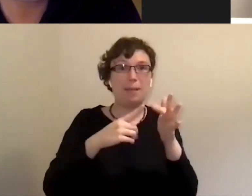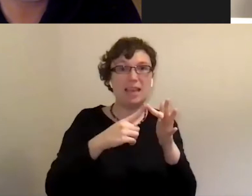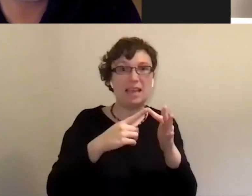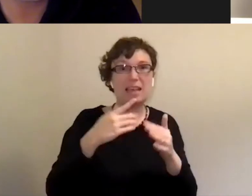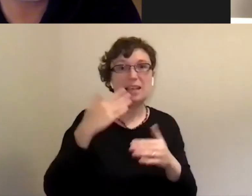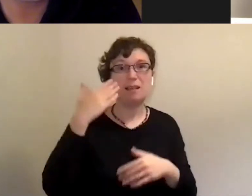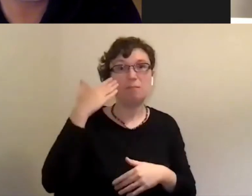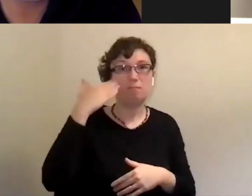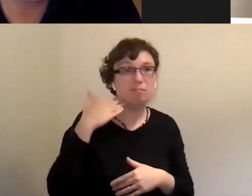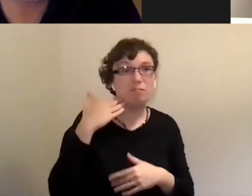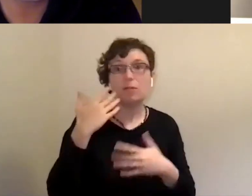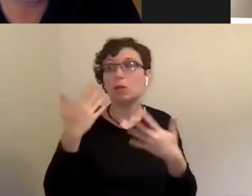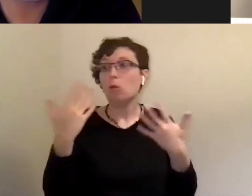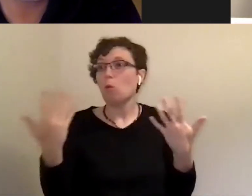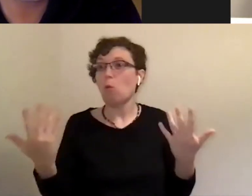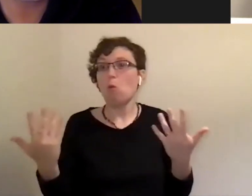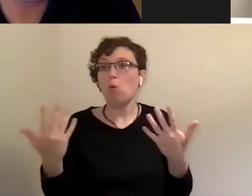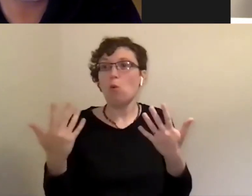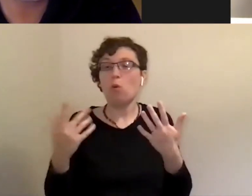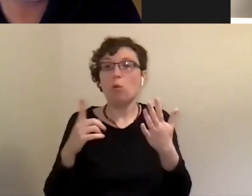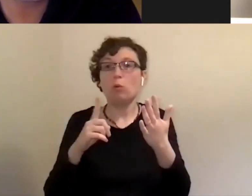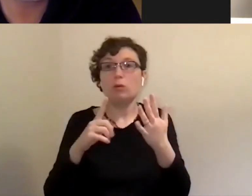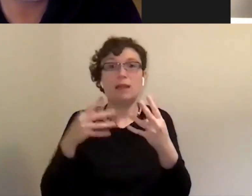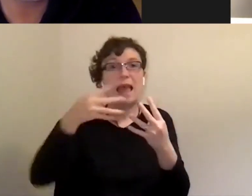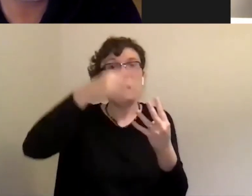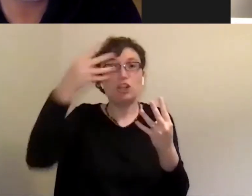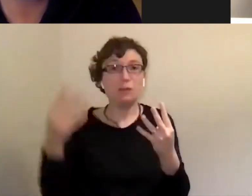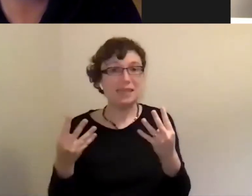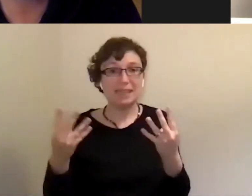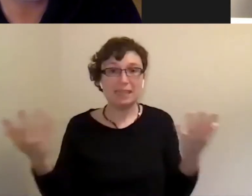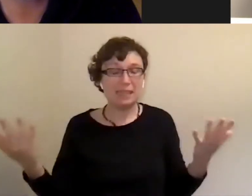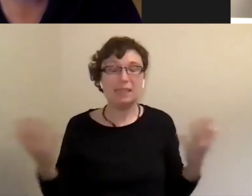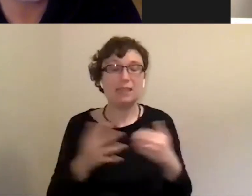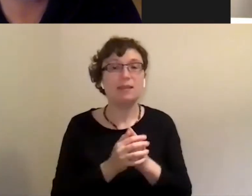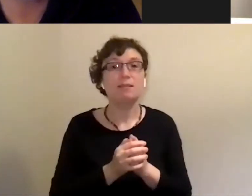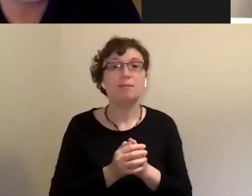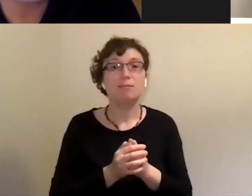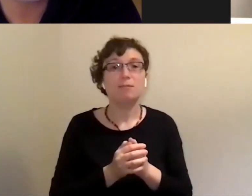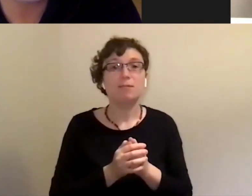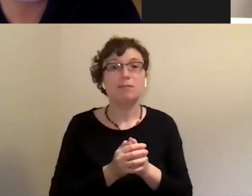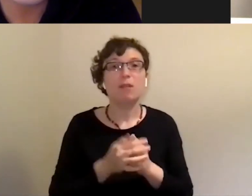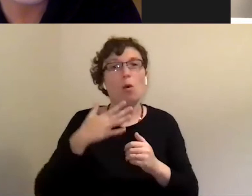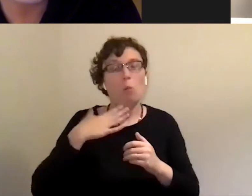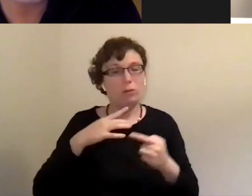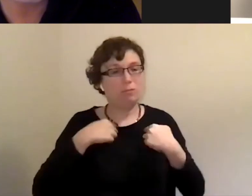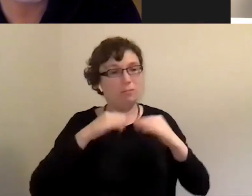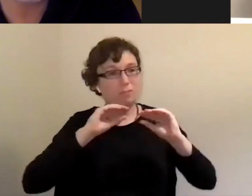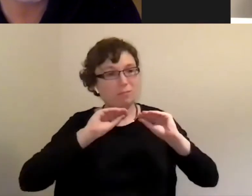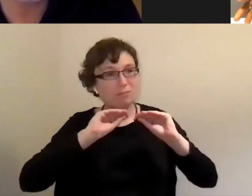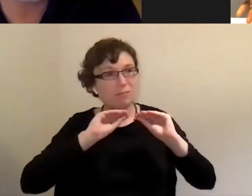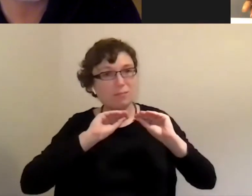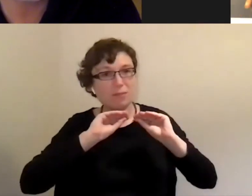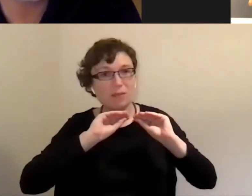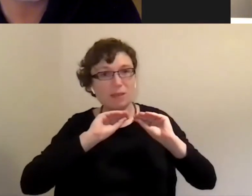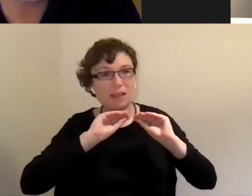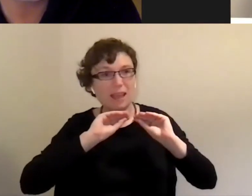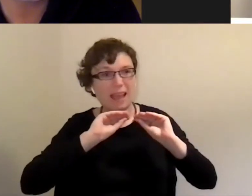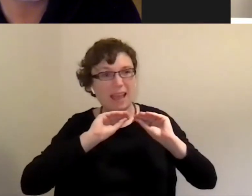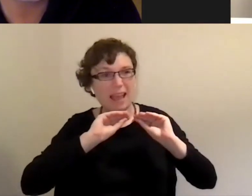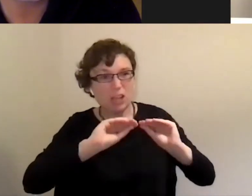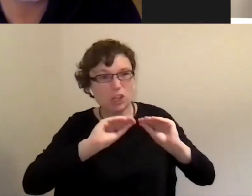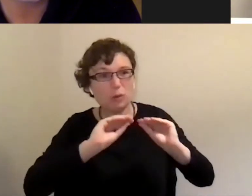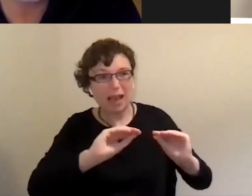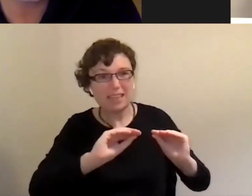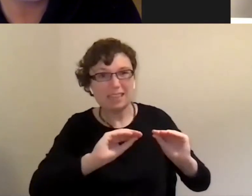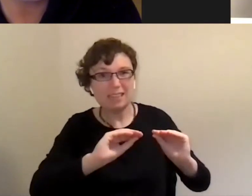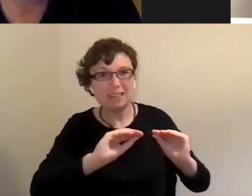not expecting minority groups to educate you and put that burden on them to educate you. Because